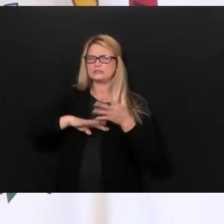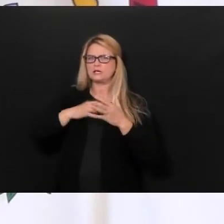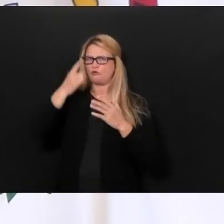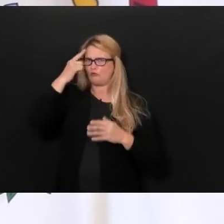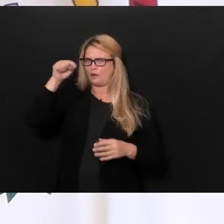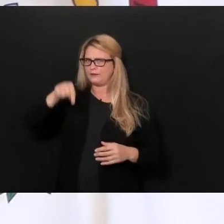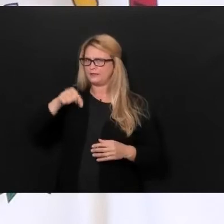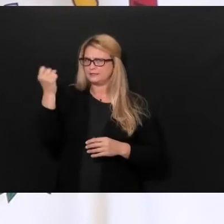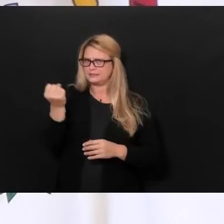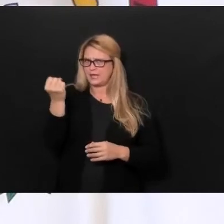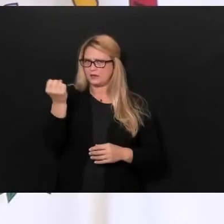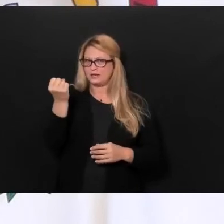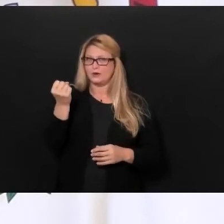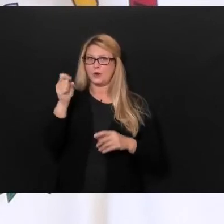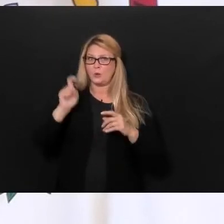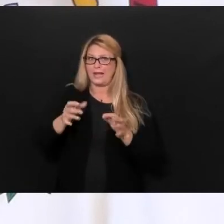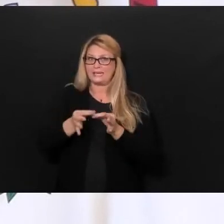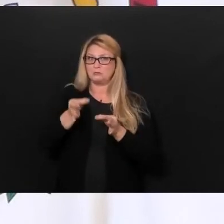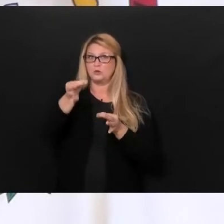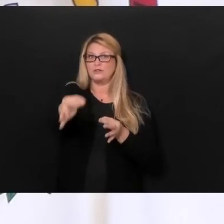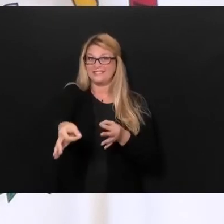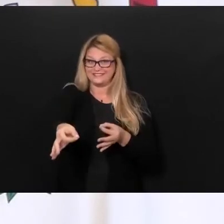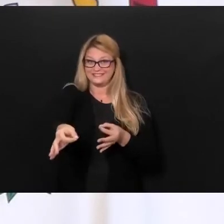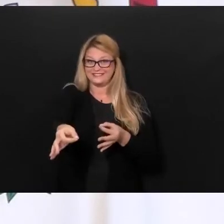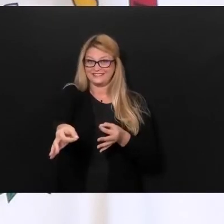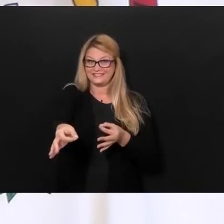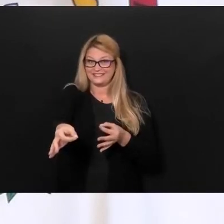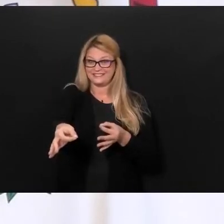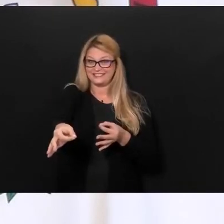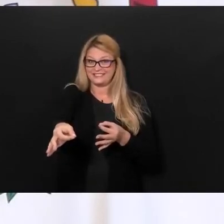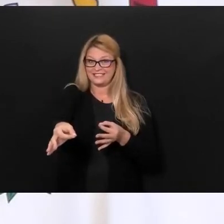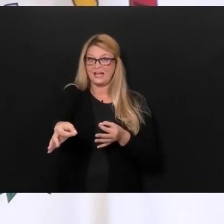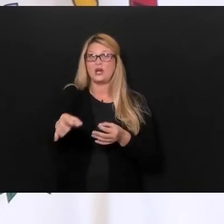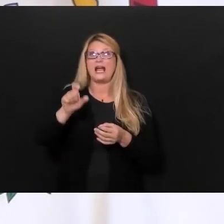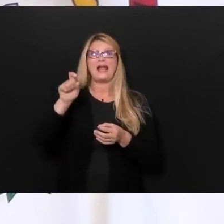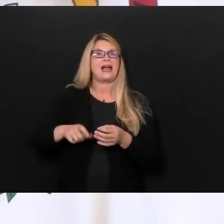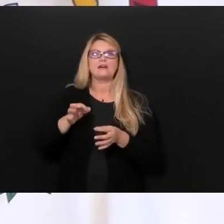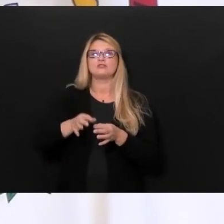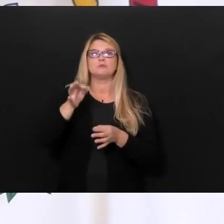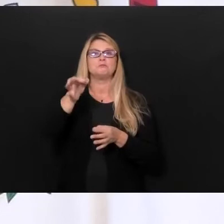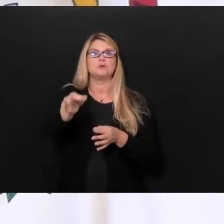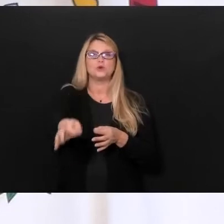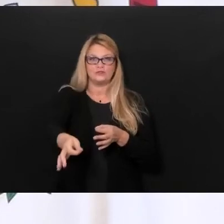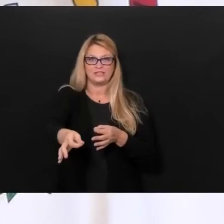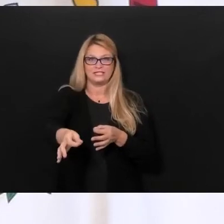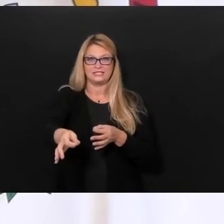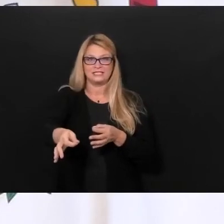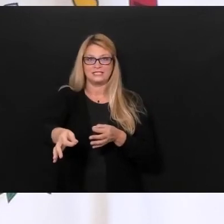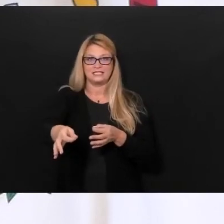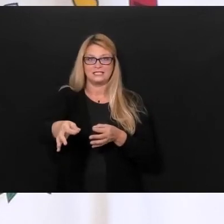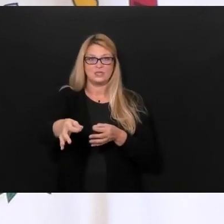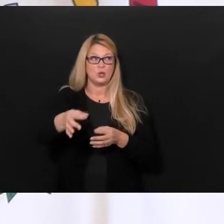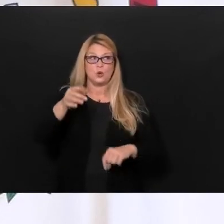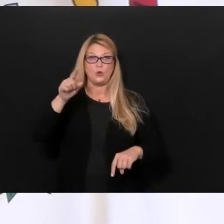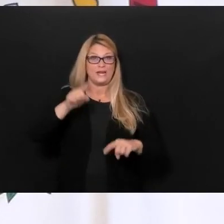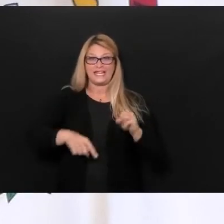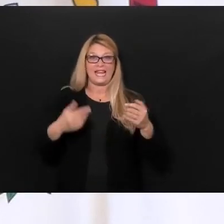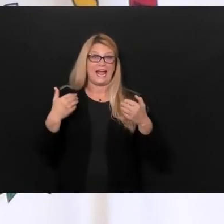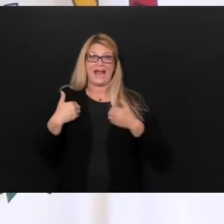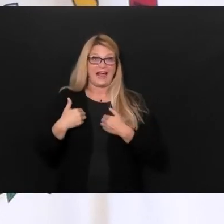Saturday. And we had to move it. And we have to move it because we just can't possibly stand a gathering